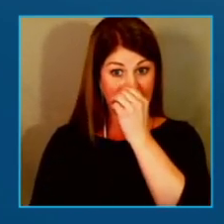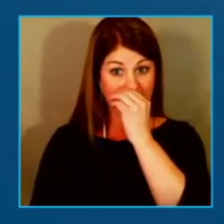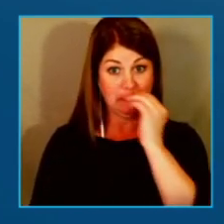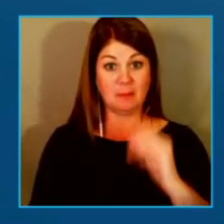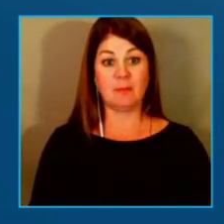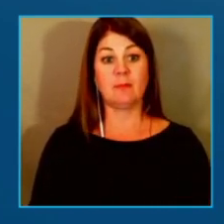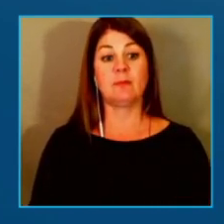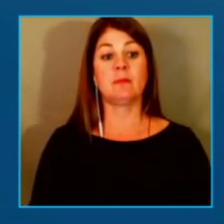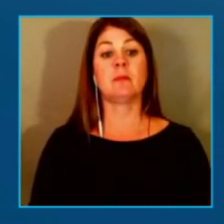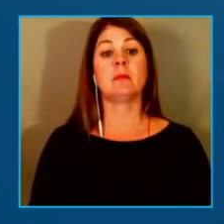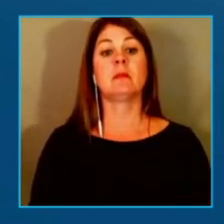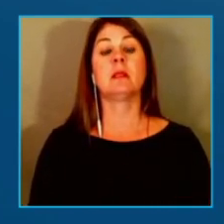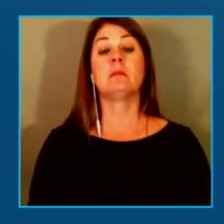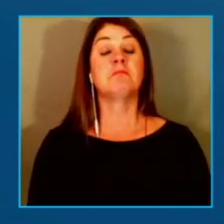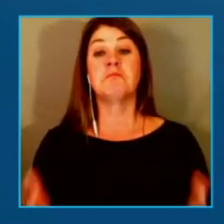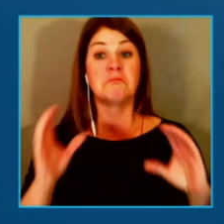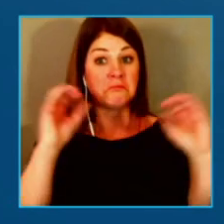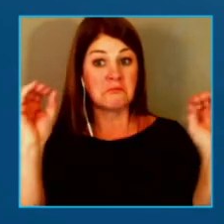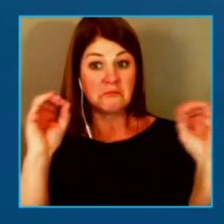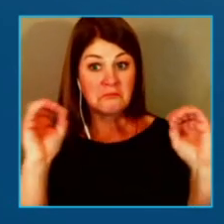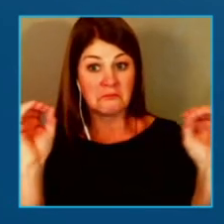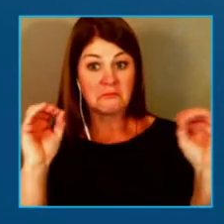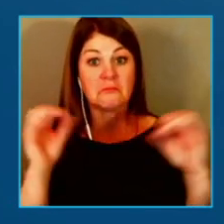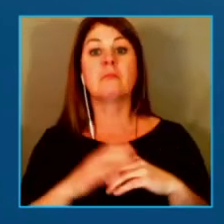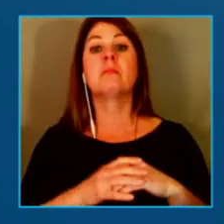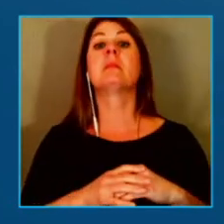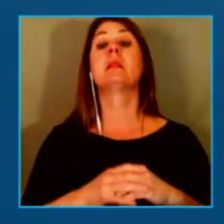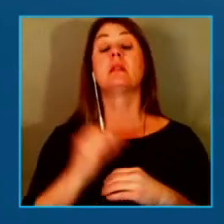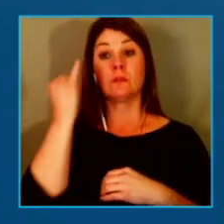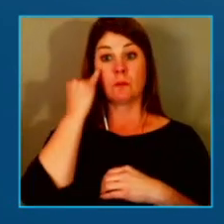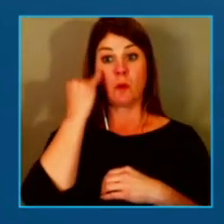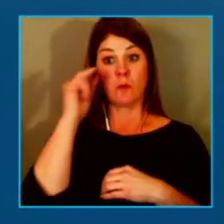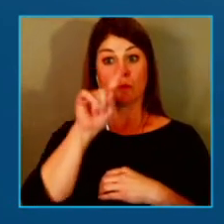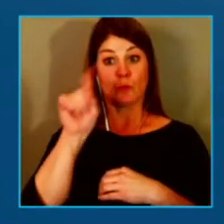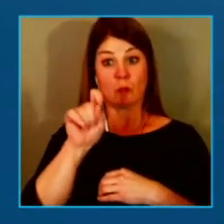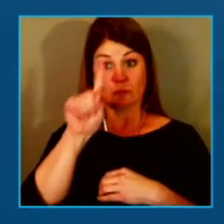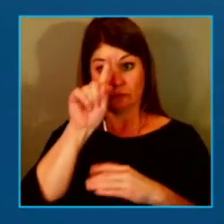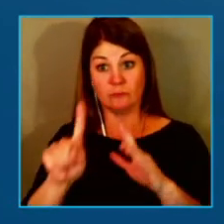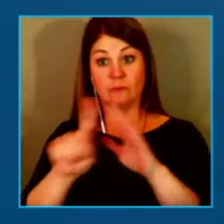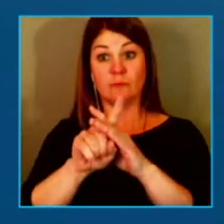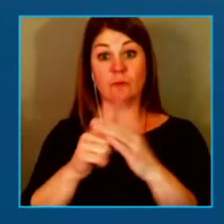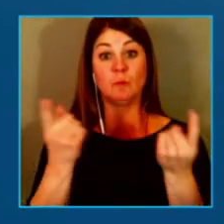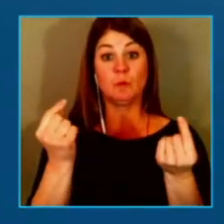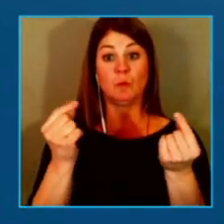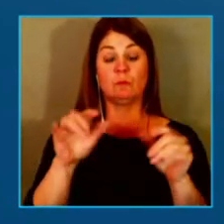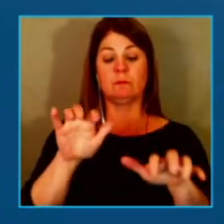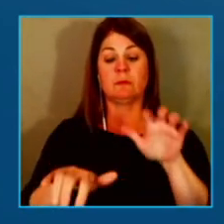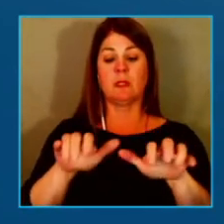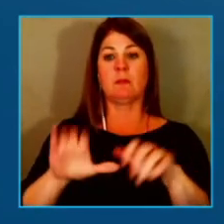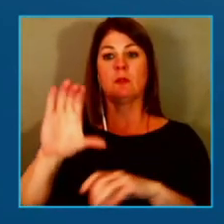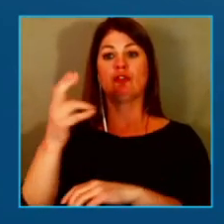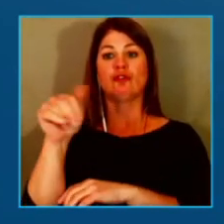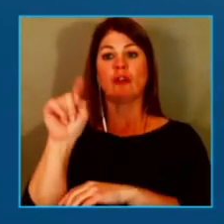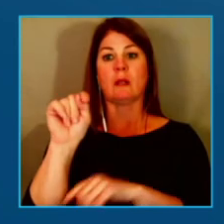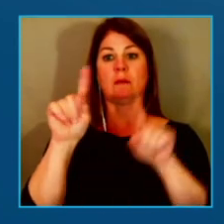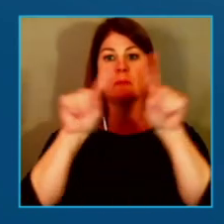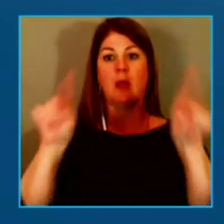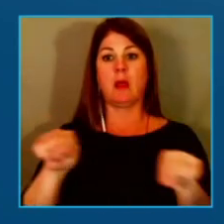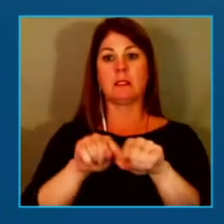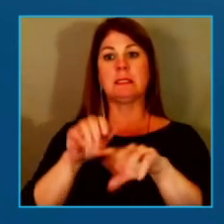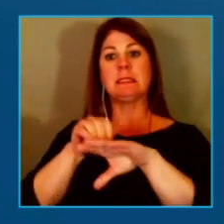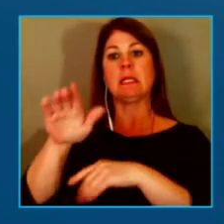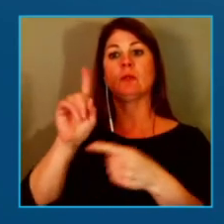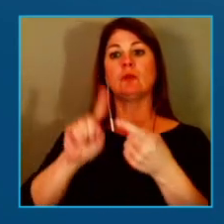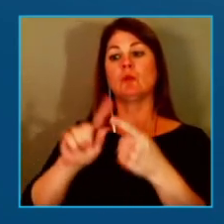Hearing, seeing none, then please submit your questions in the chat to Liz, and